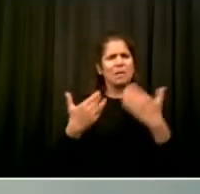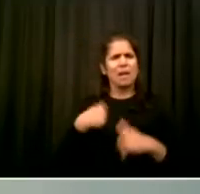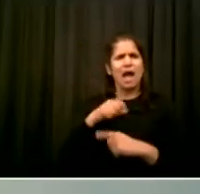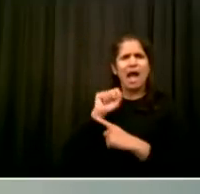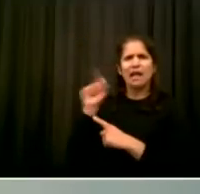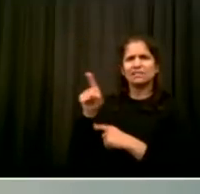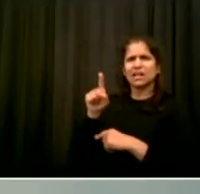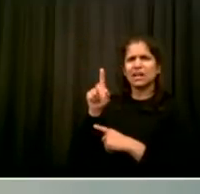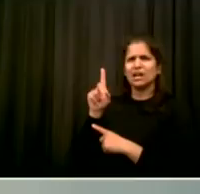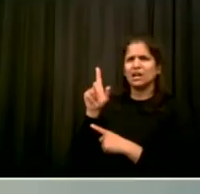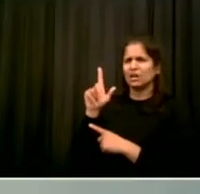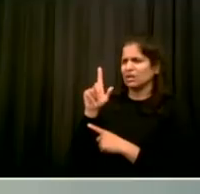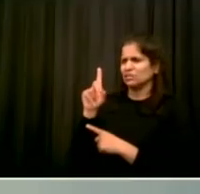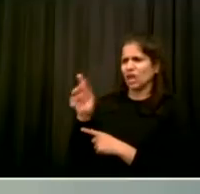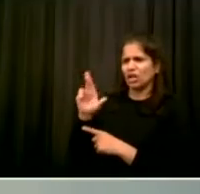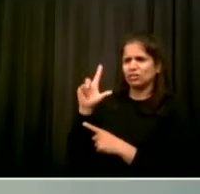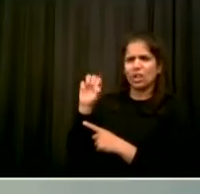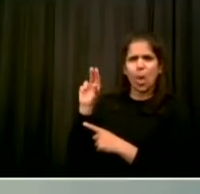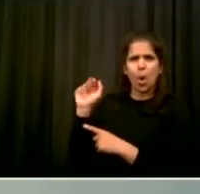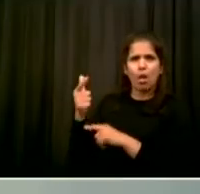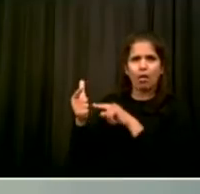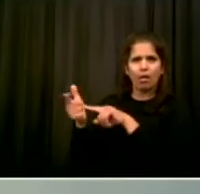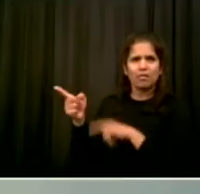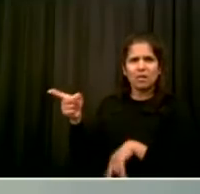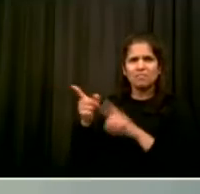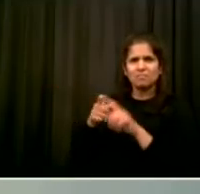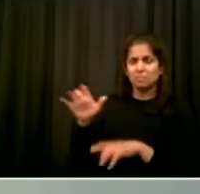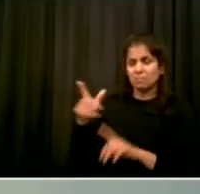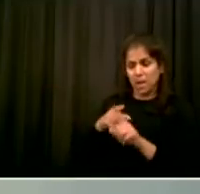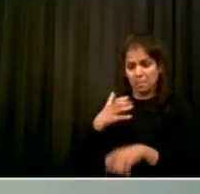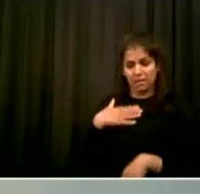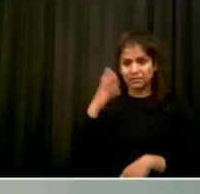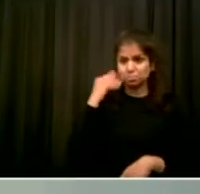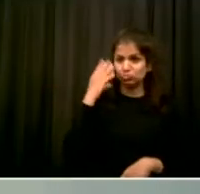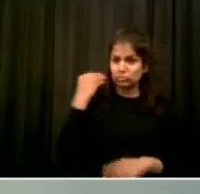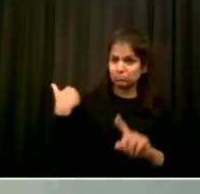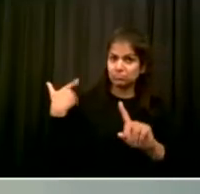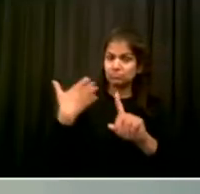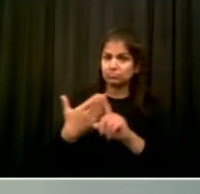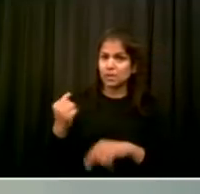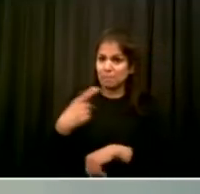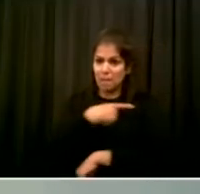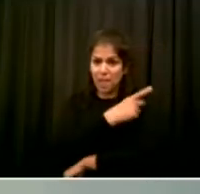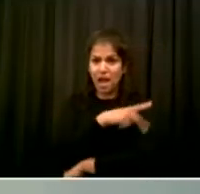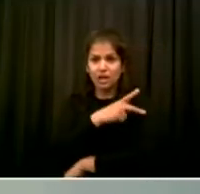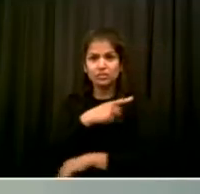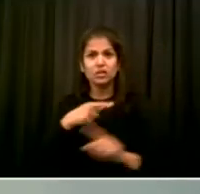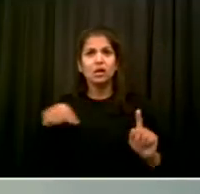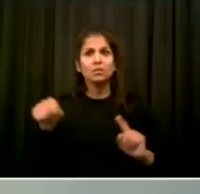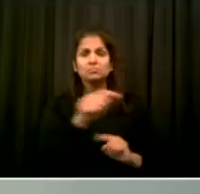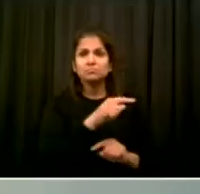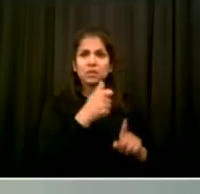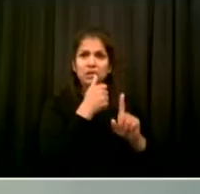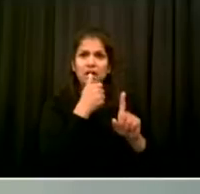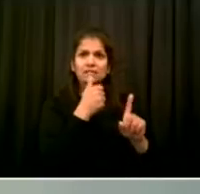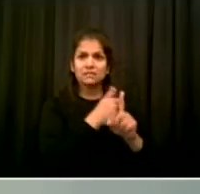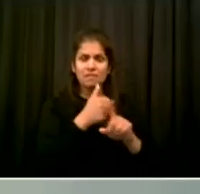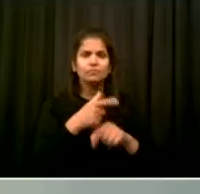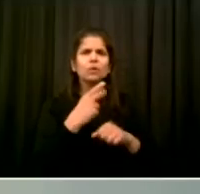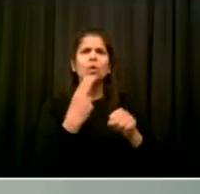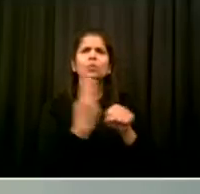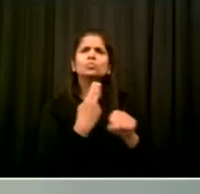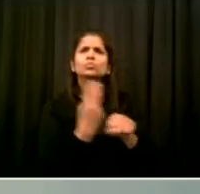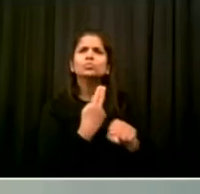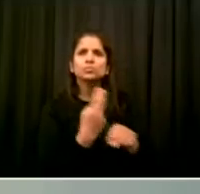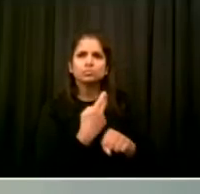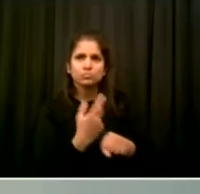patients have gotten testing, they're able to look up the results themselves through our MyChart application and find out